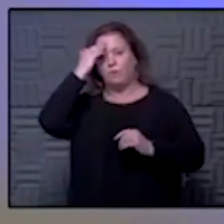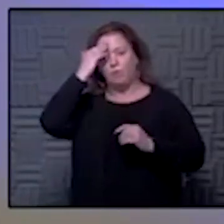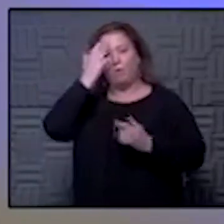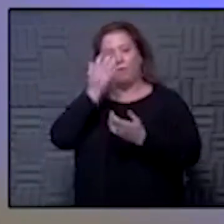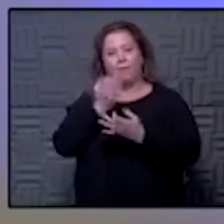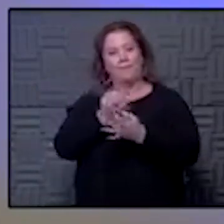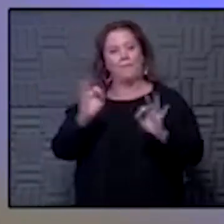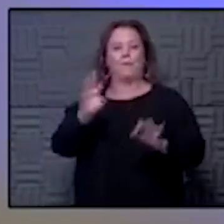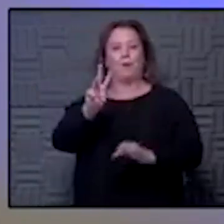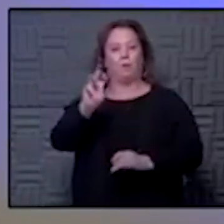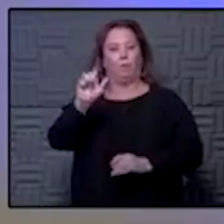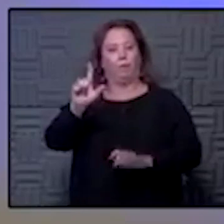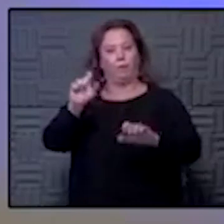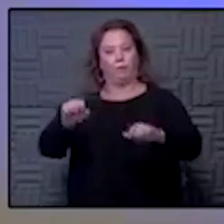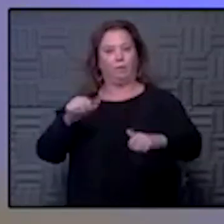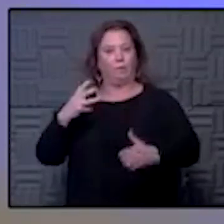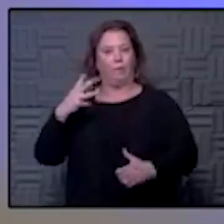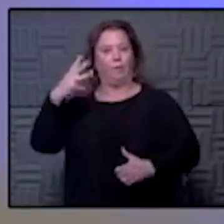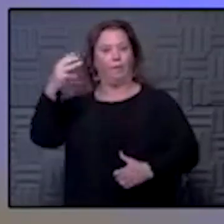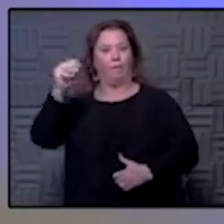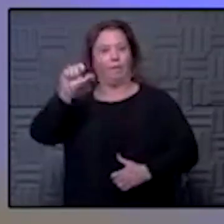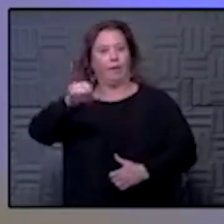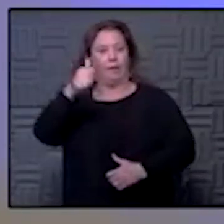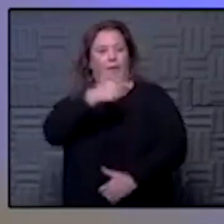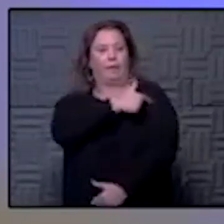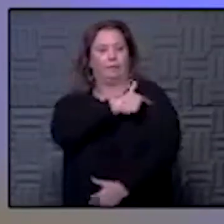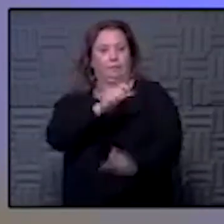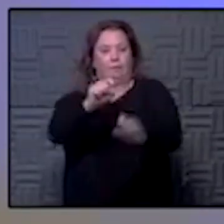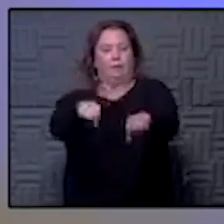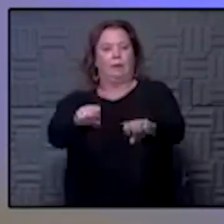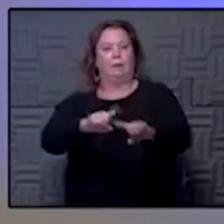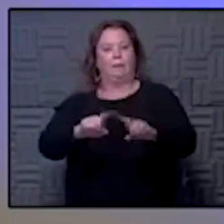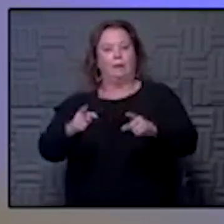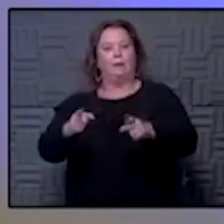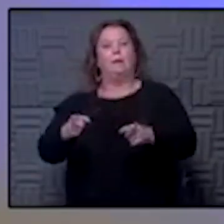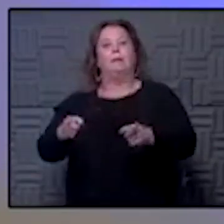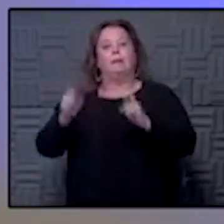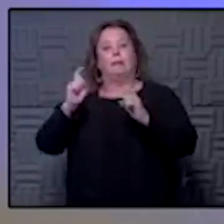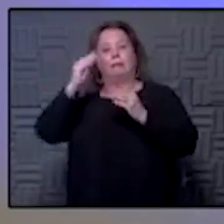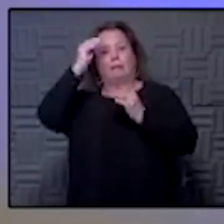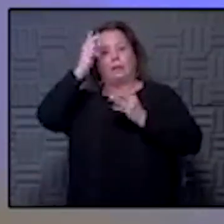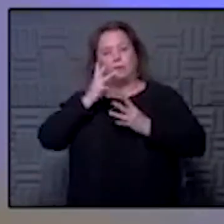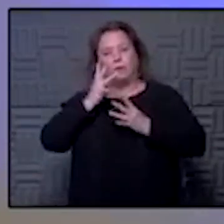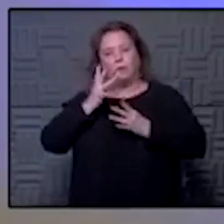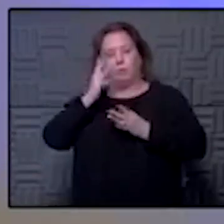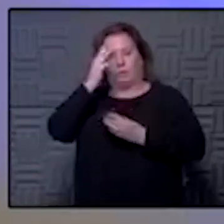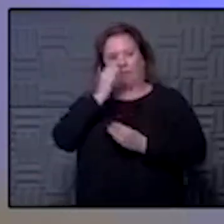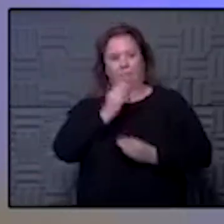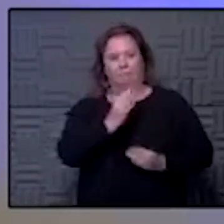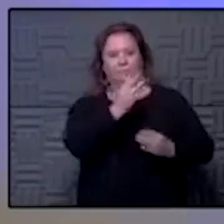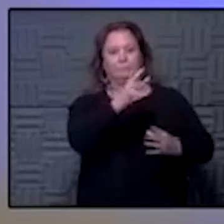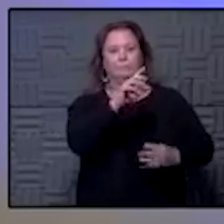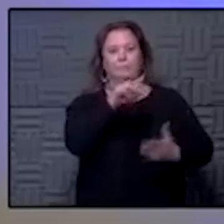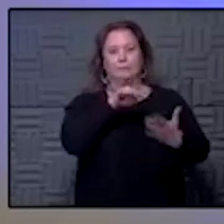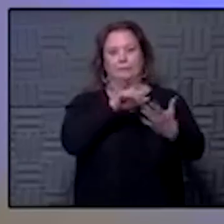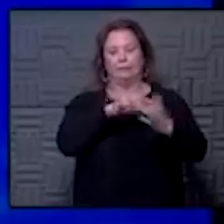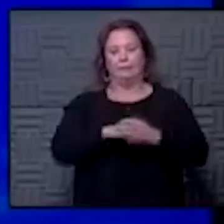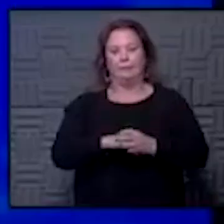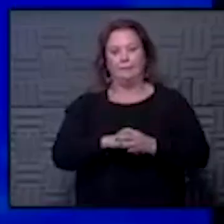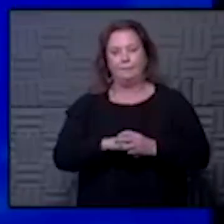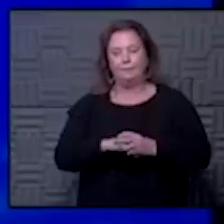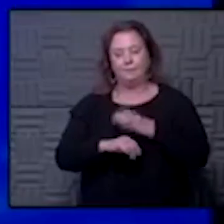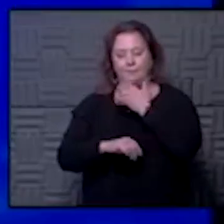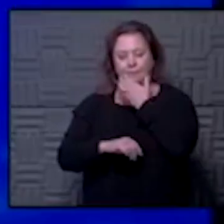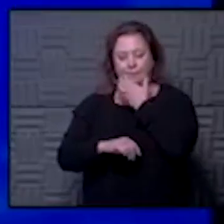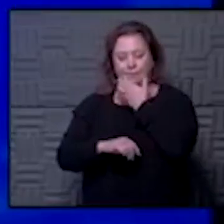will and you could go out and get another vaccine, but at least allow us to know that so we can contribute that information to the trial. And